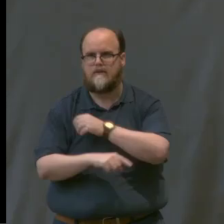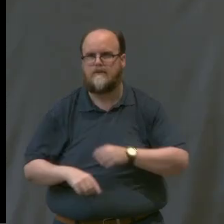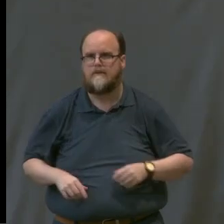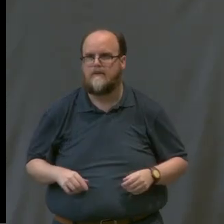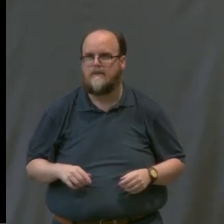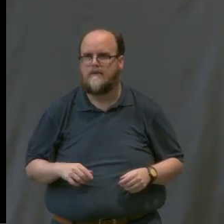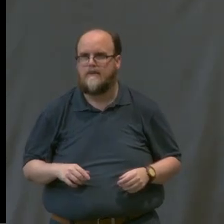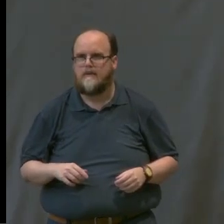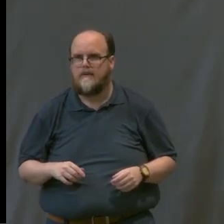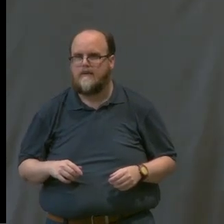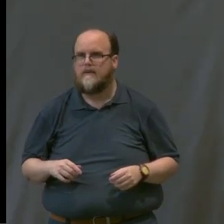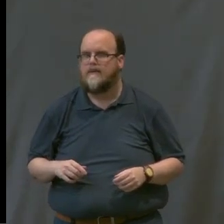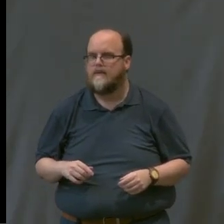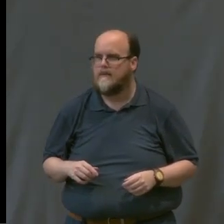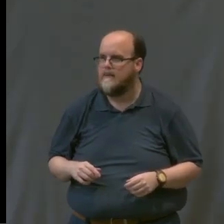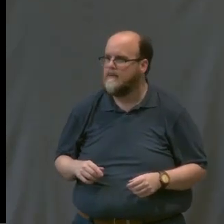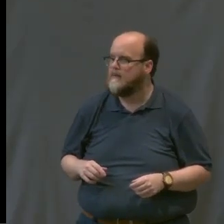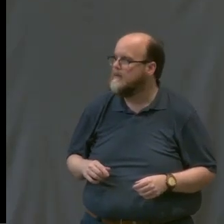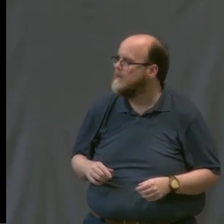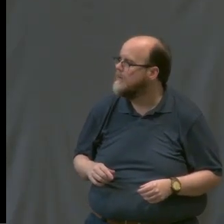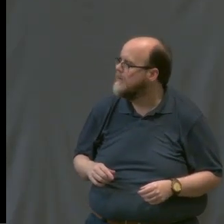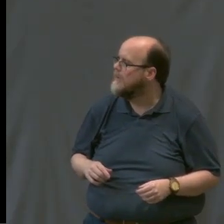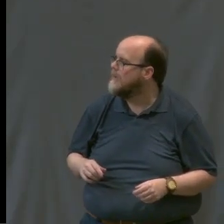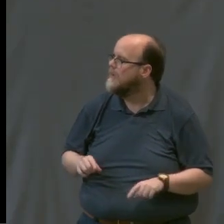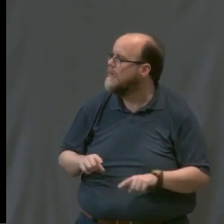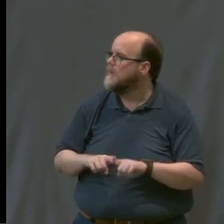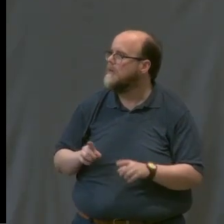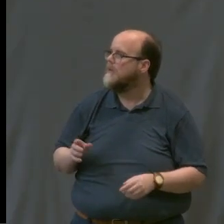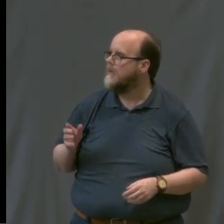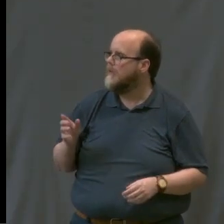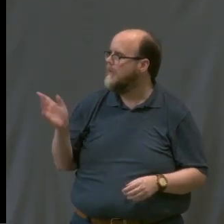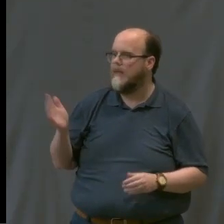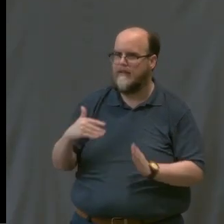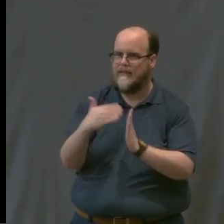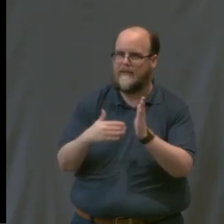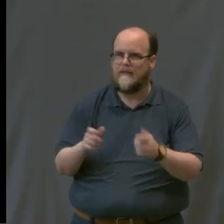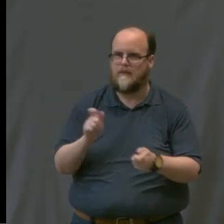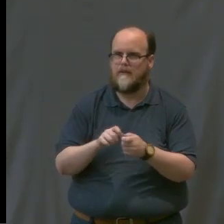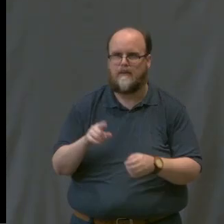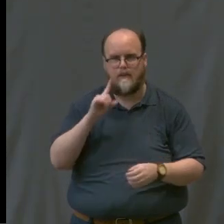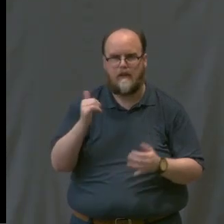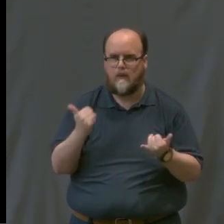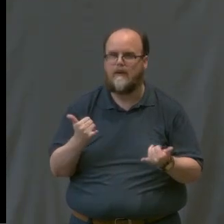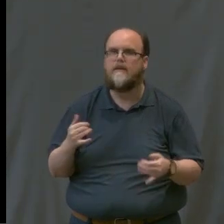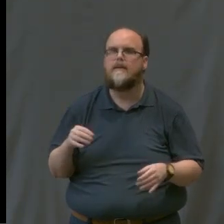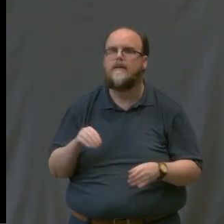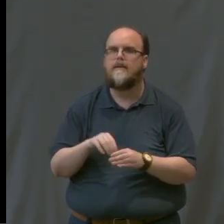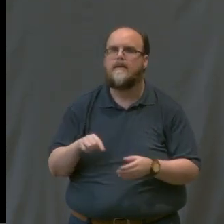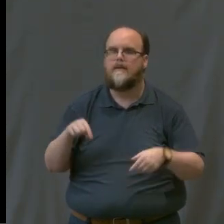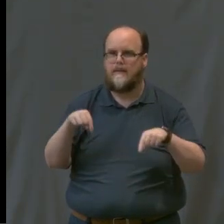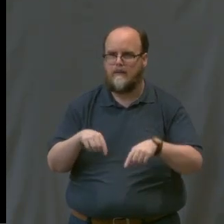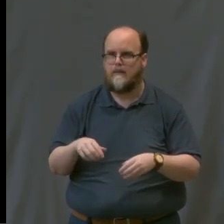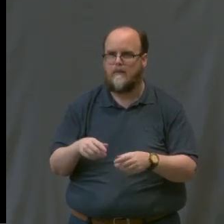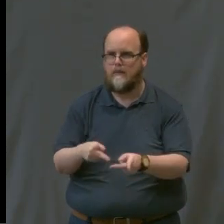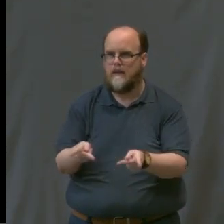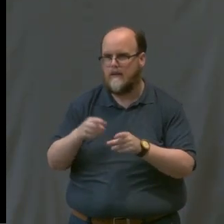do their evil deeds anymore. But what does this in particular look like at this instance in this location